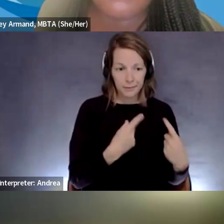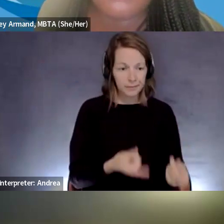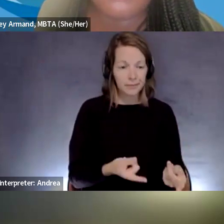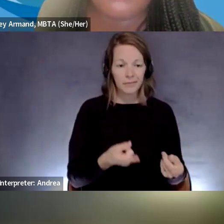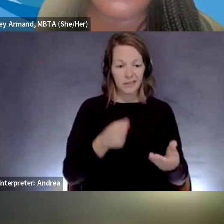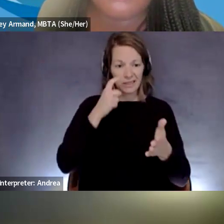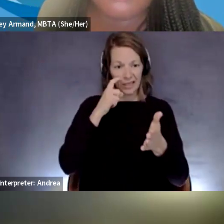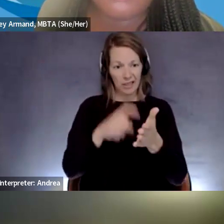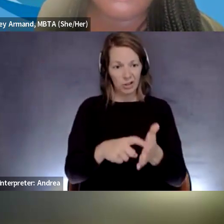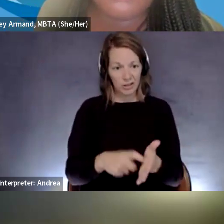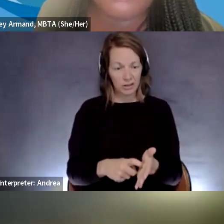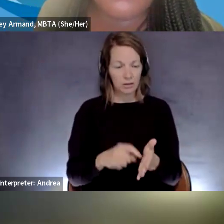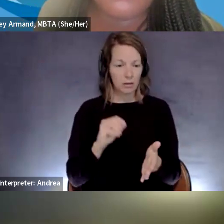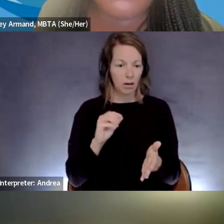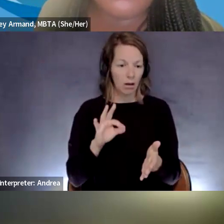detections of